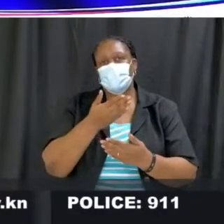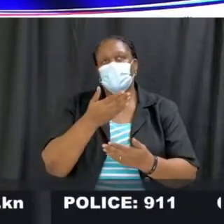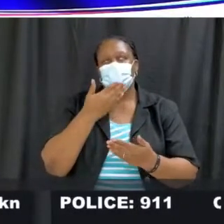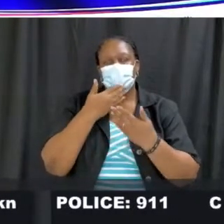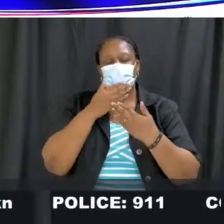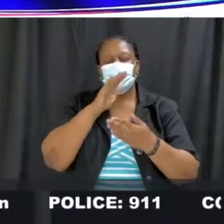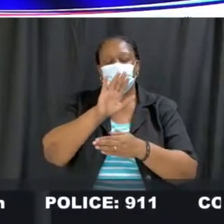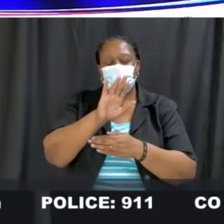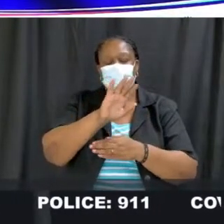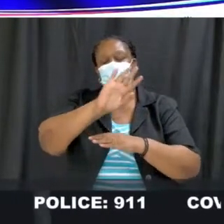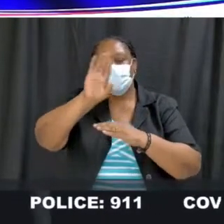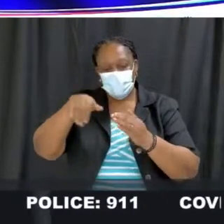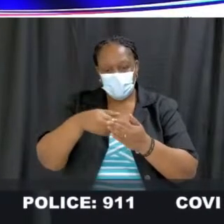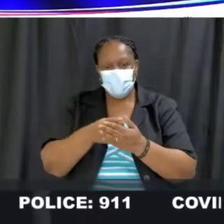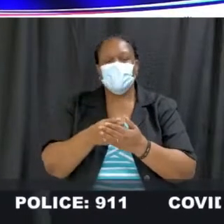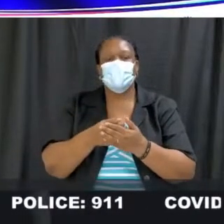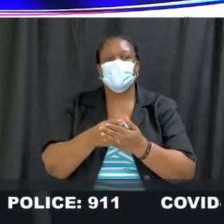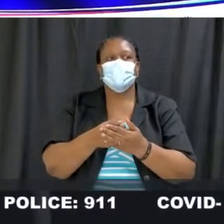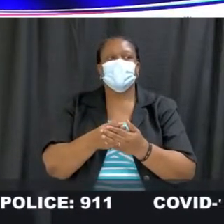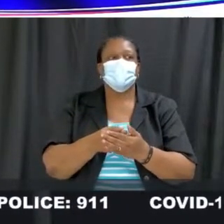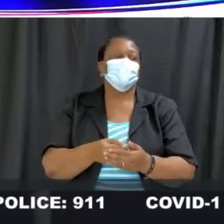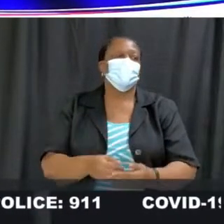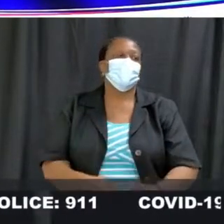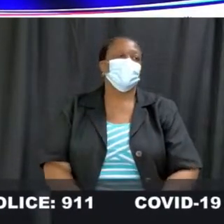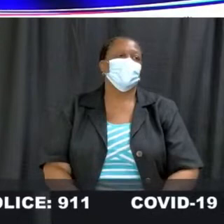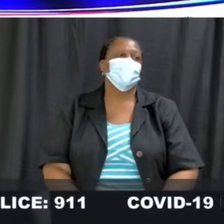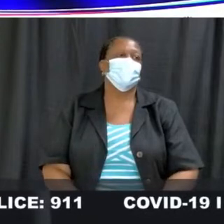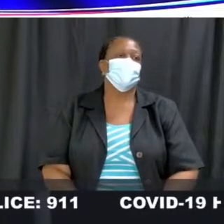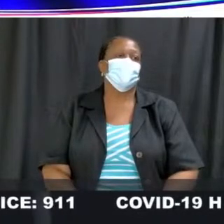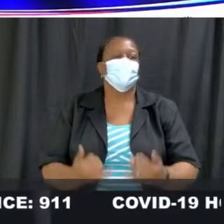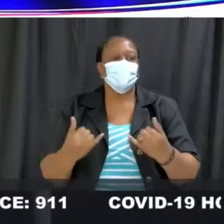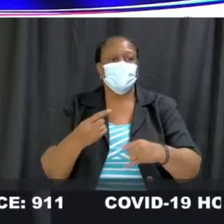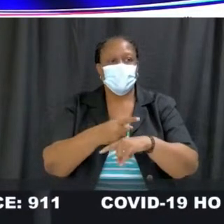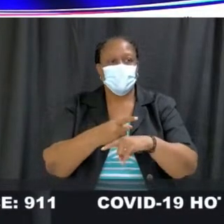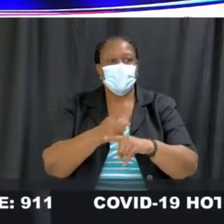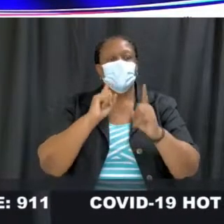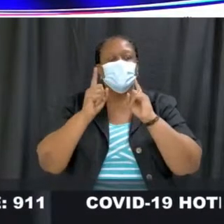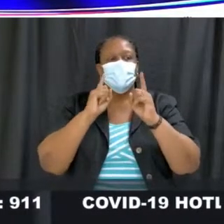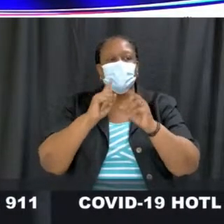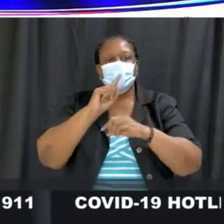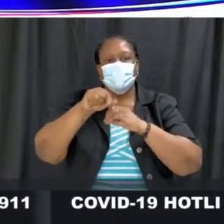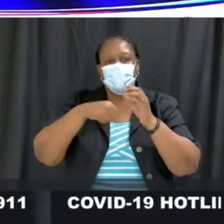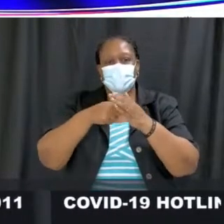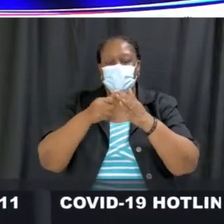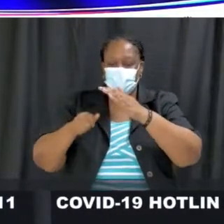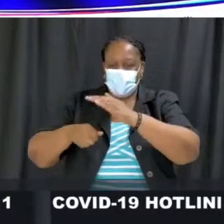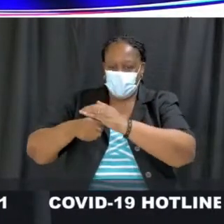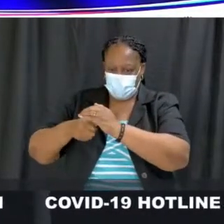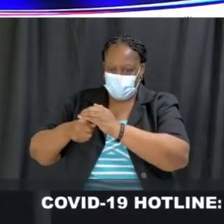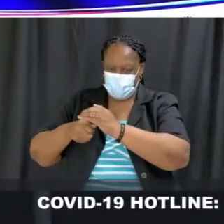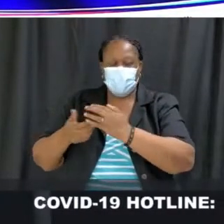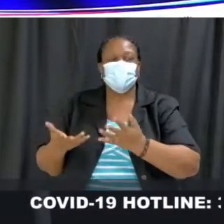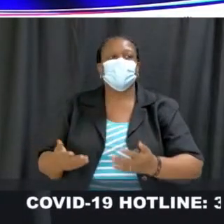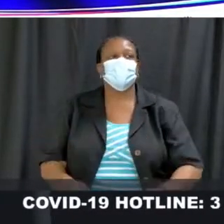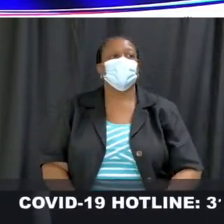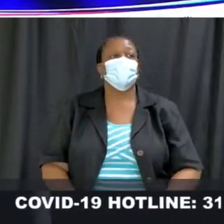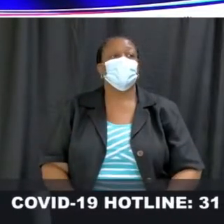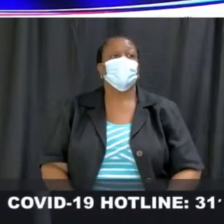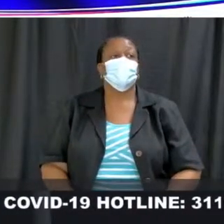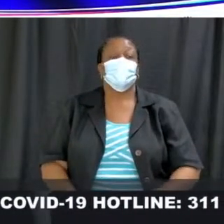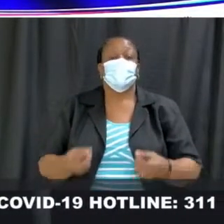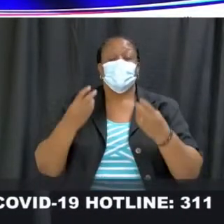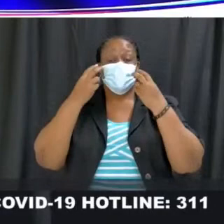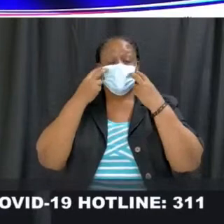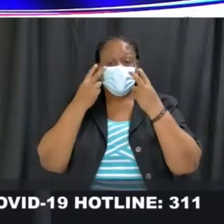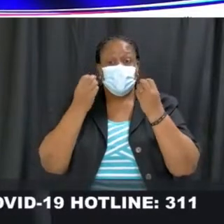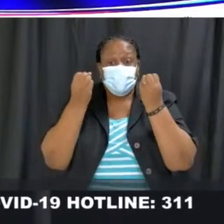means. Today I wish to speak a bit about quarantine. There is currently a growing